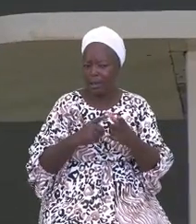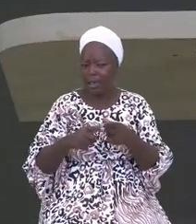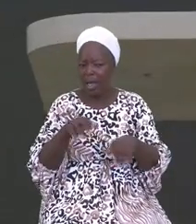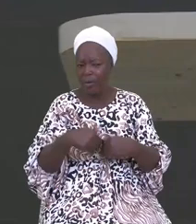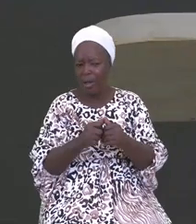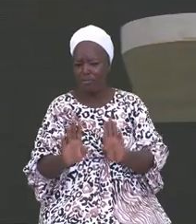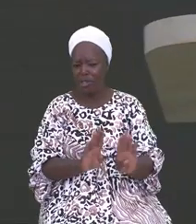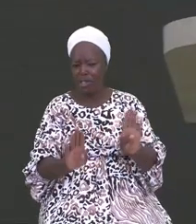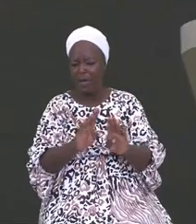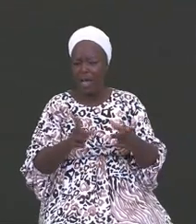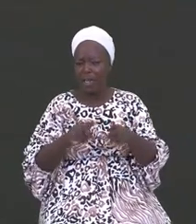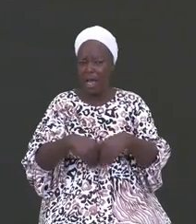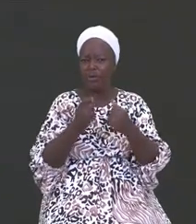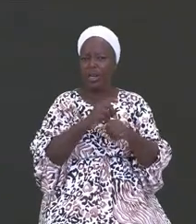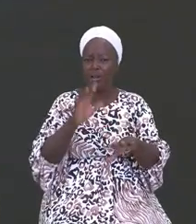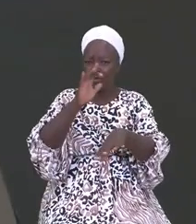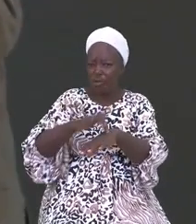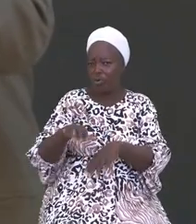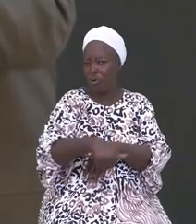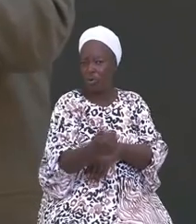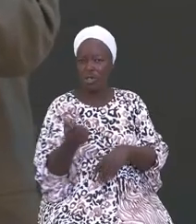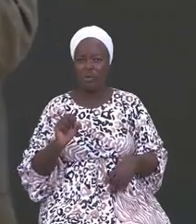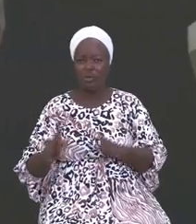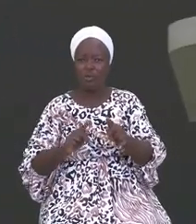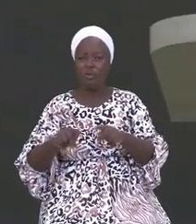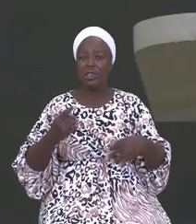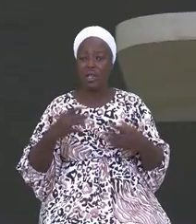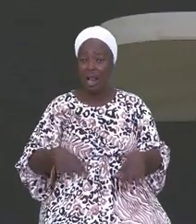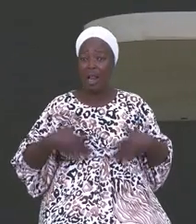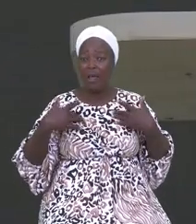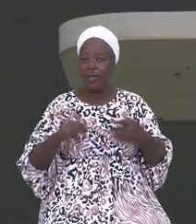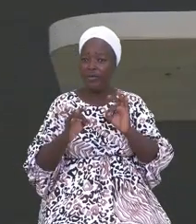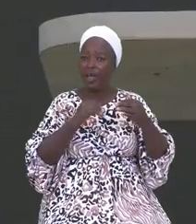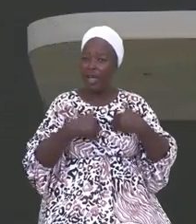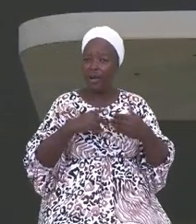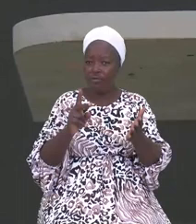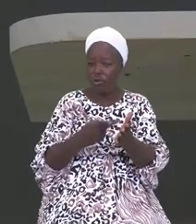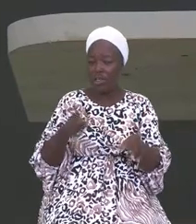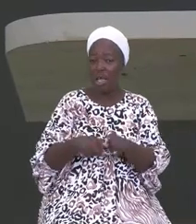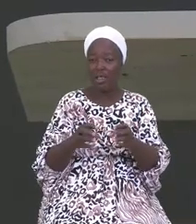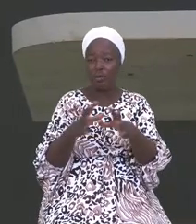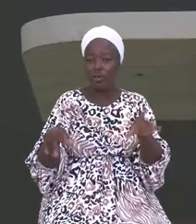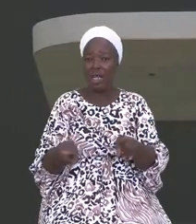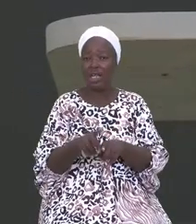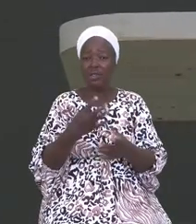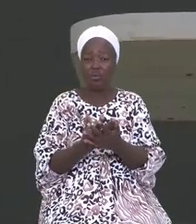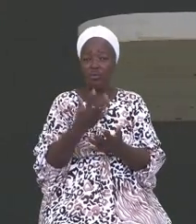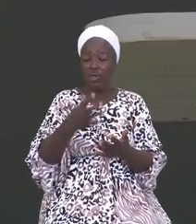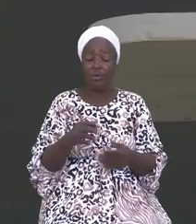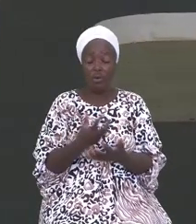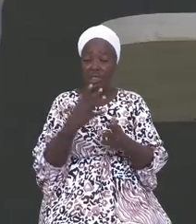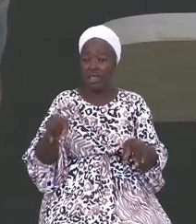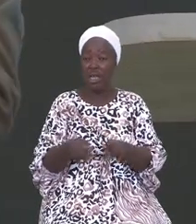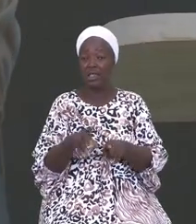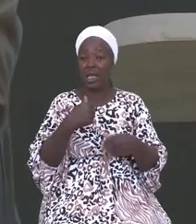behave? How will I touch other people's life? If I had twice as much riches of